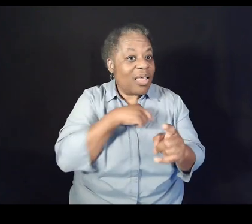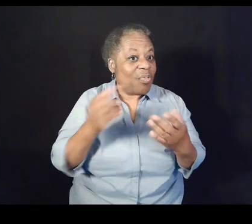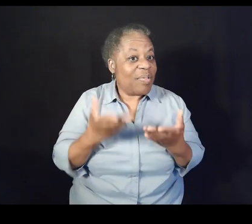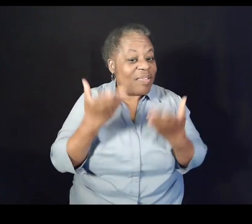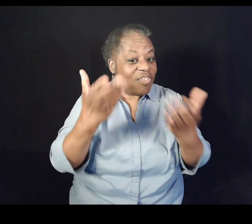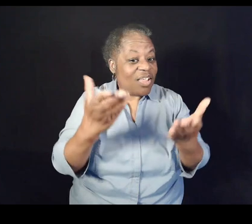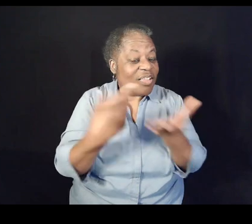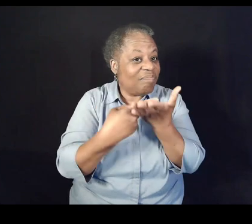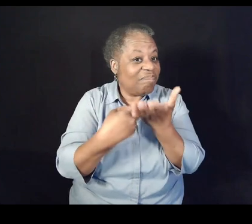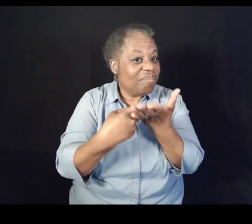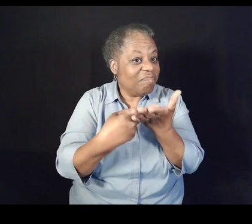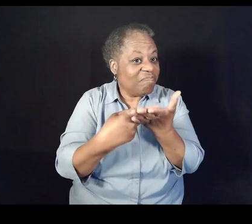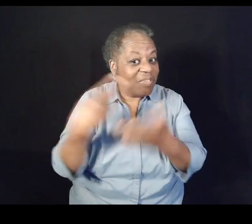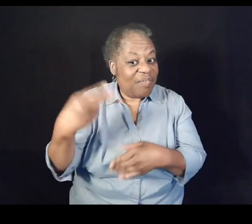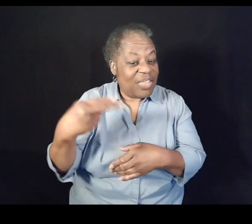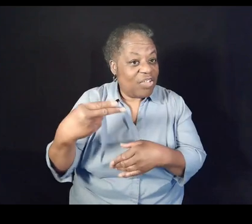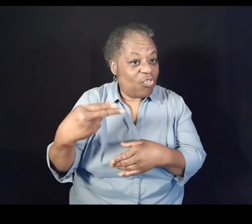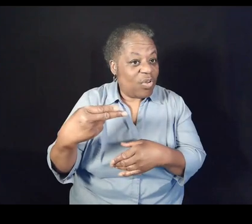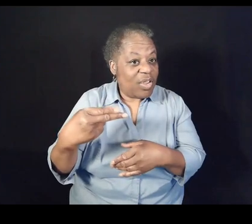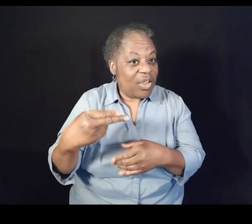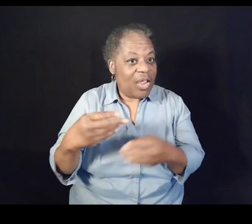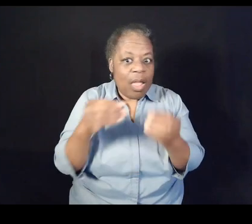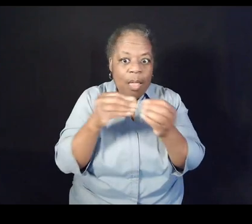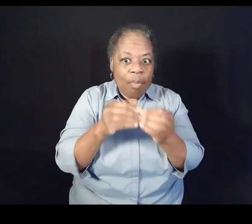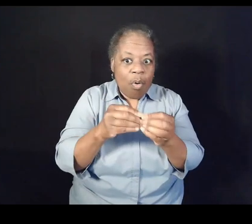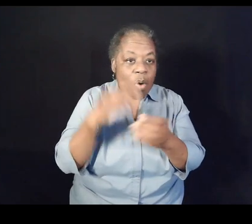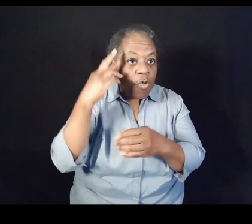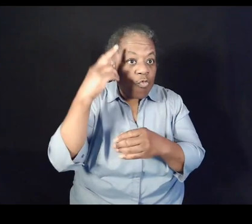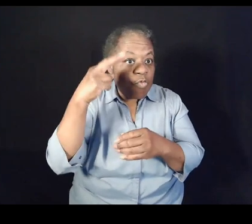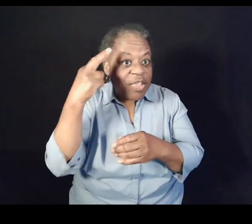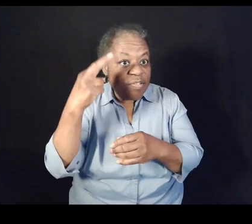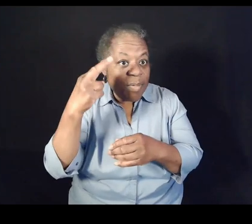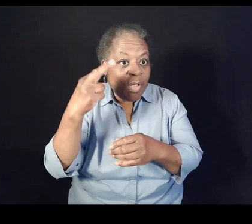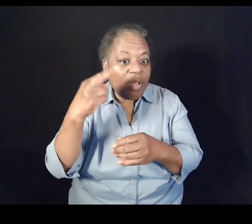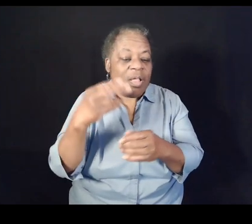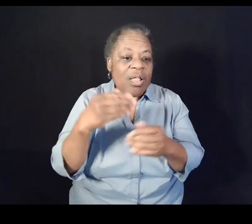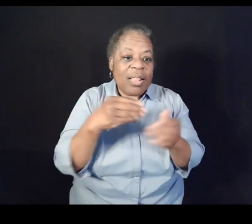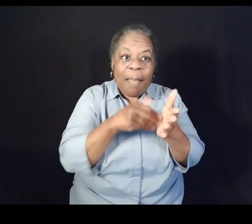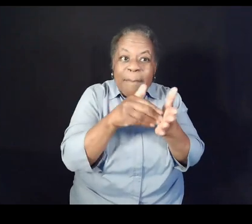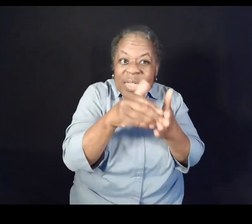the historical record, is it more reasonable to conclude that billions of people have